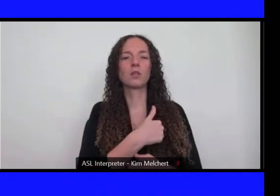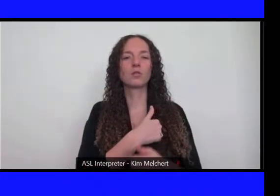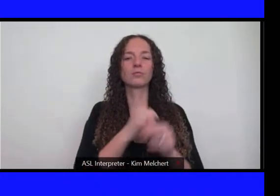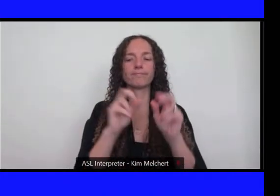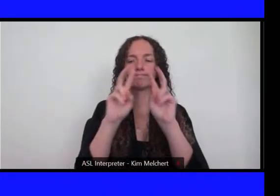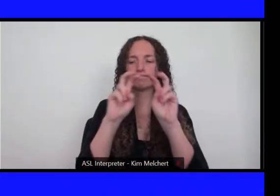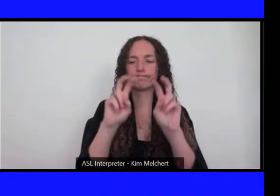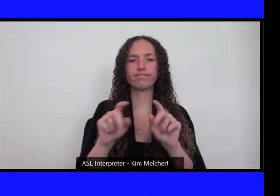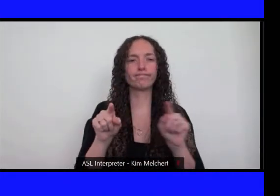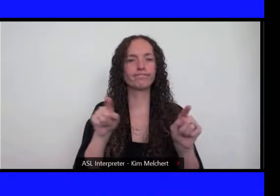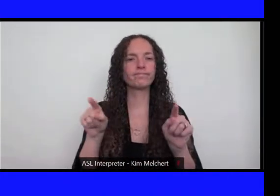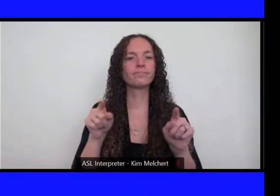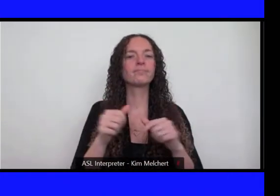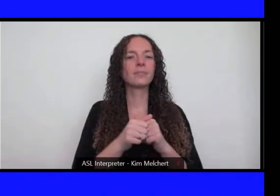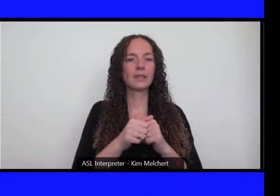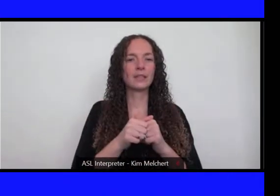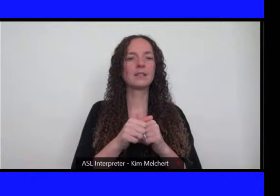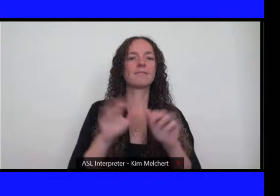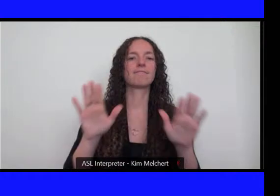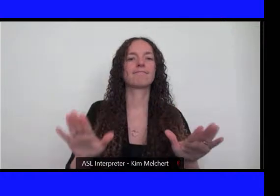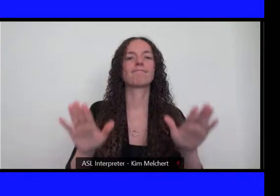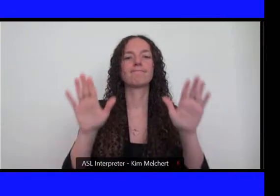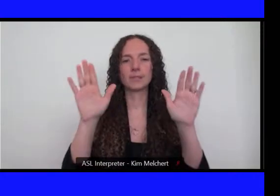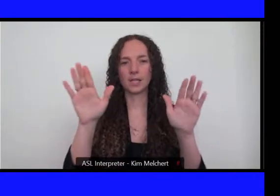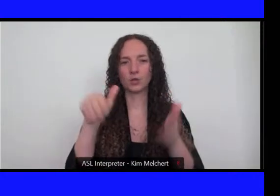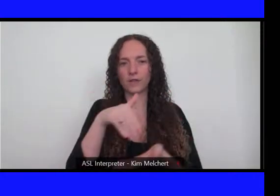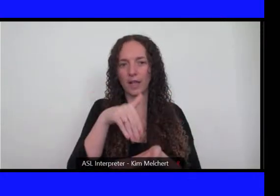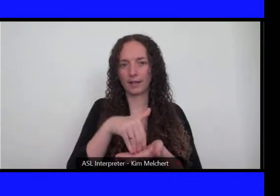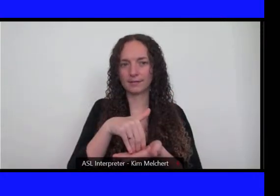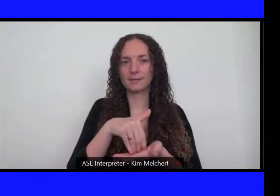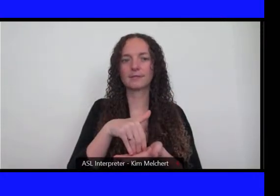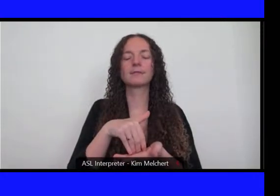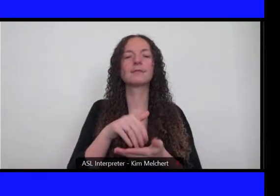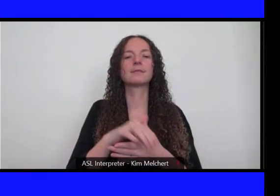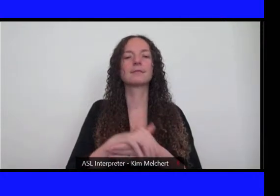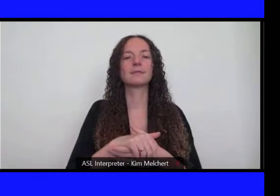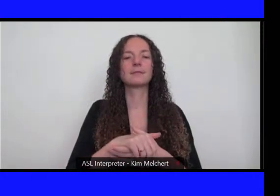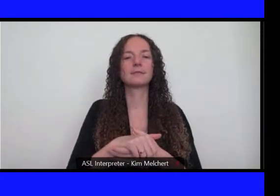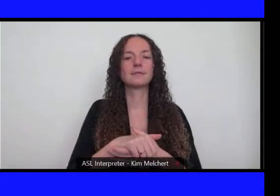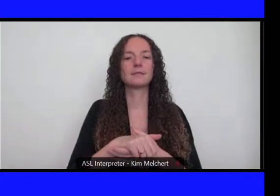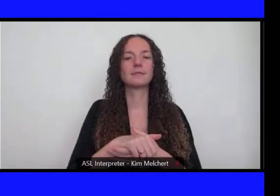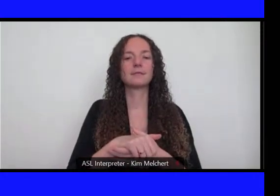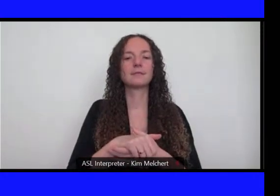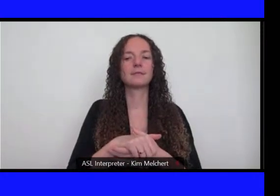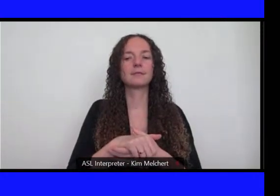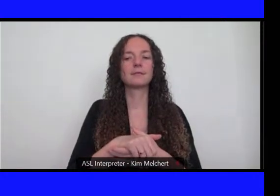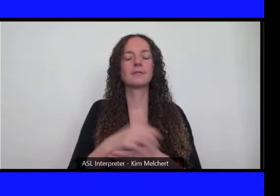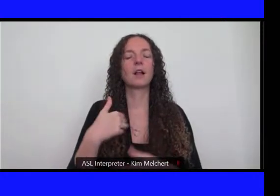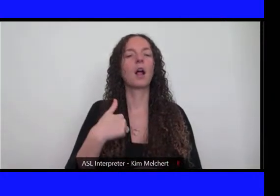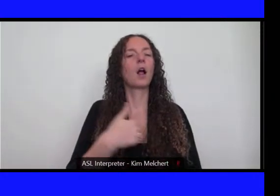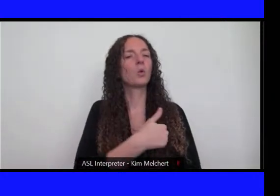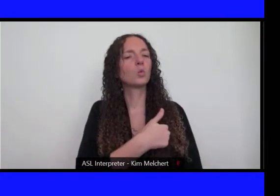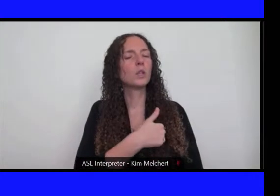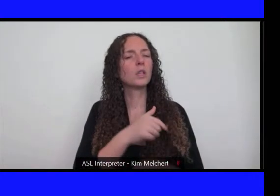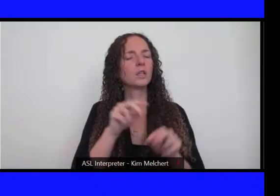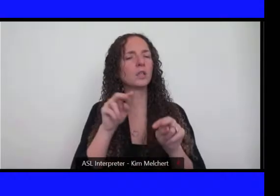we looking that these centers have more of support for that transition so that it allows for